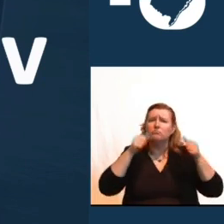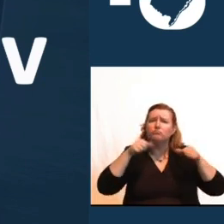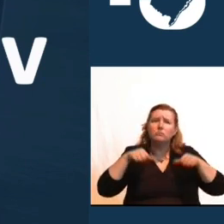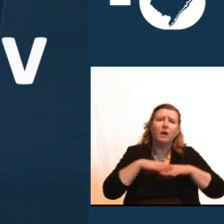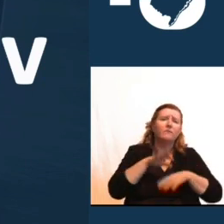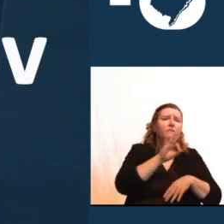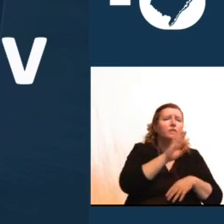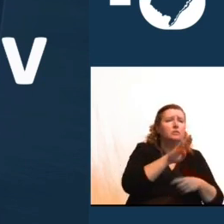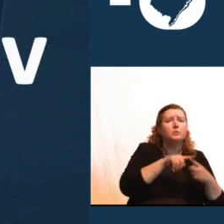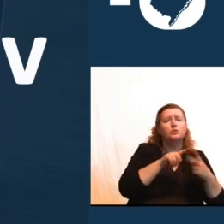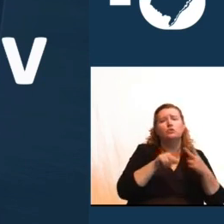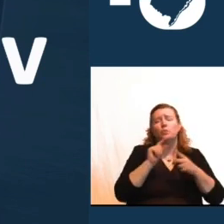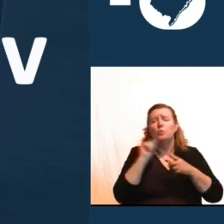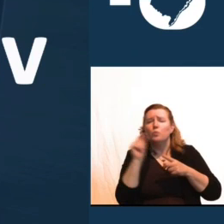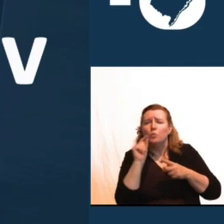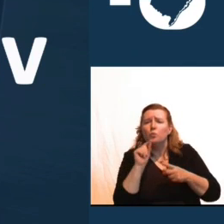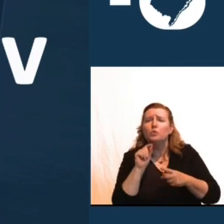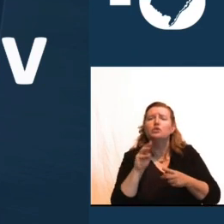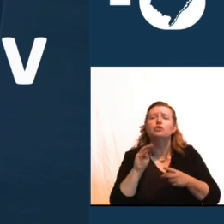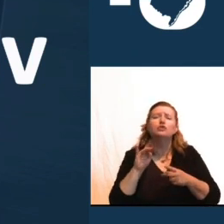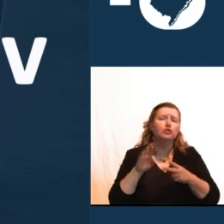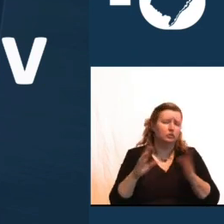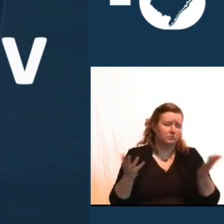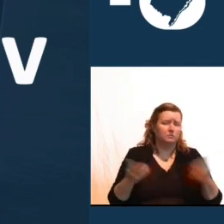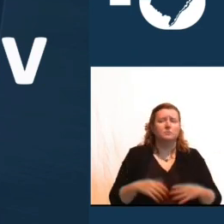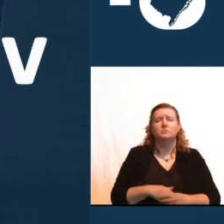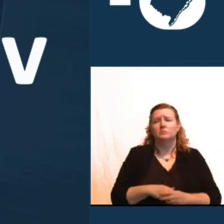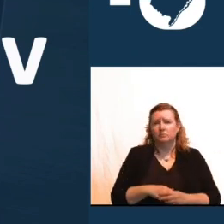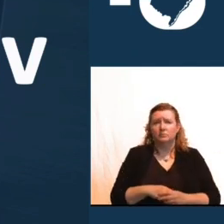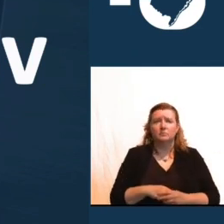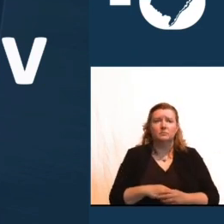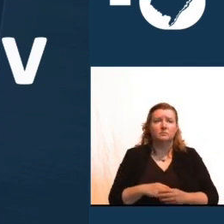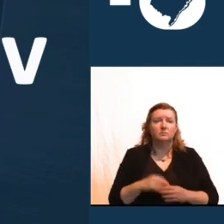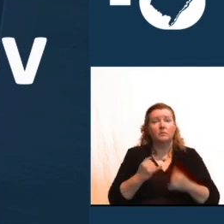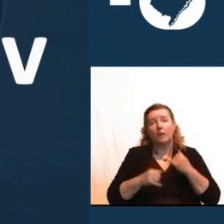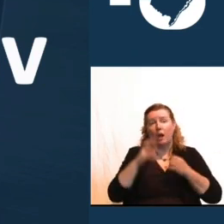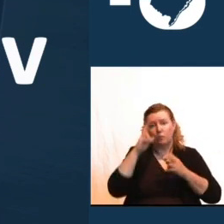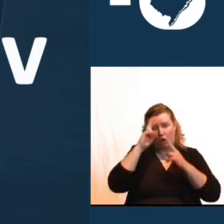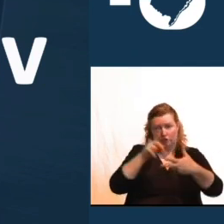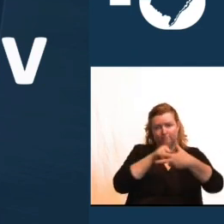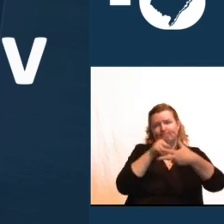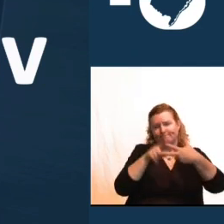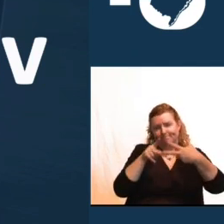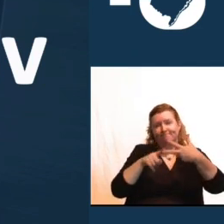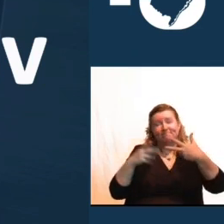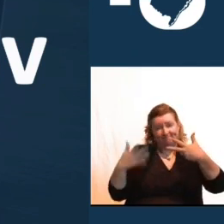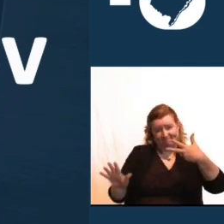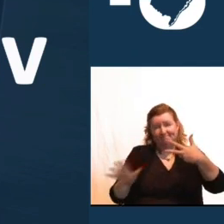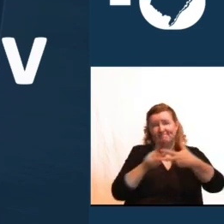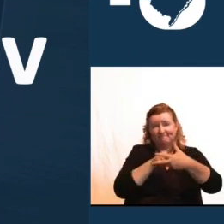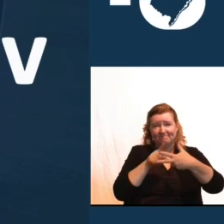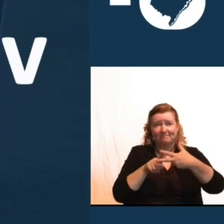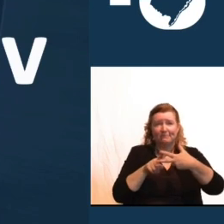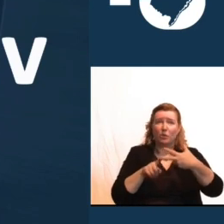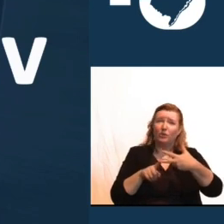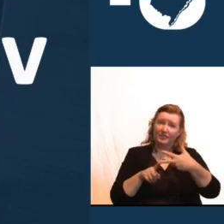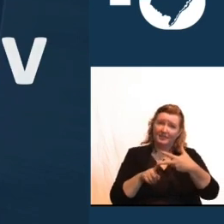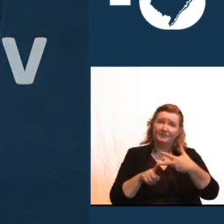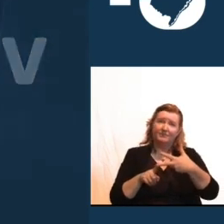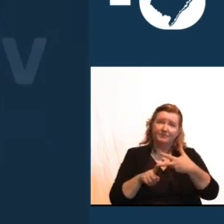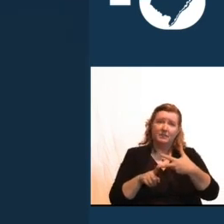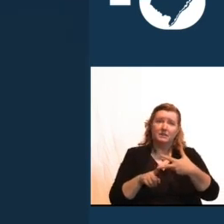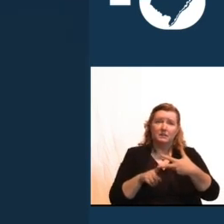who have been lost. And today, all 3 are lives lost in the earliest days of the pandemic in April of